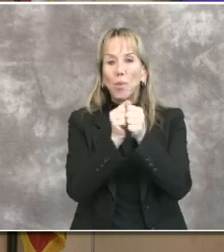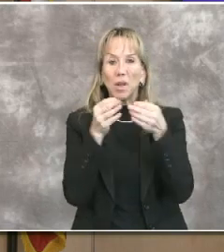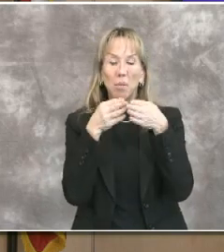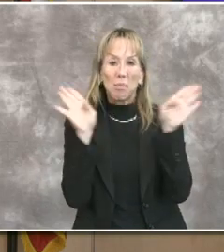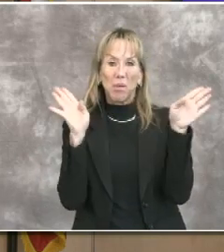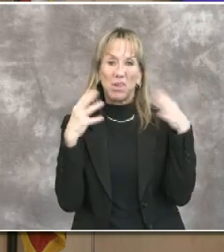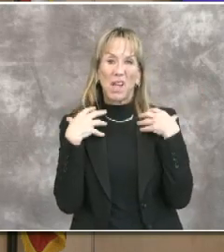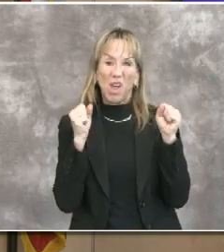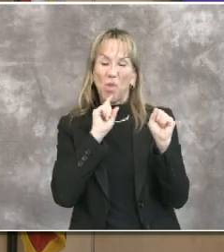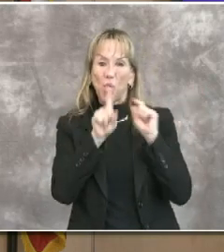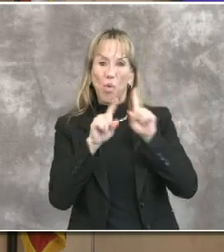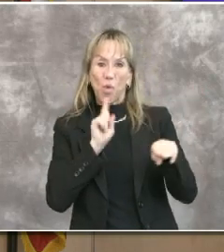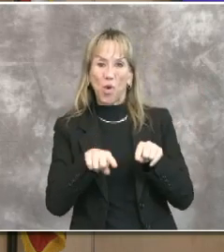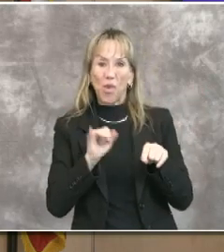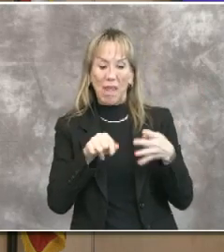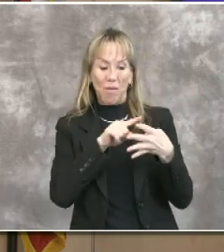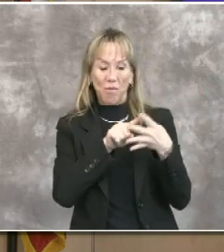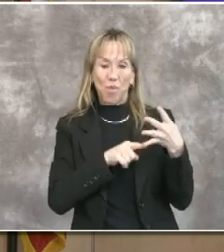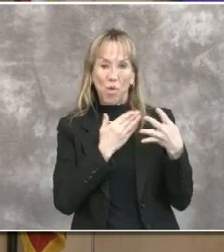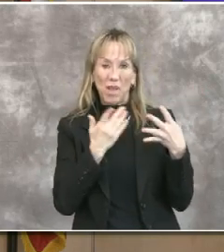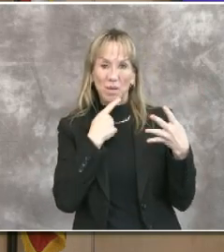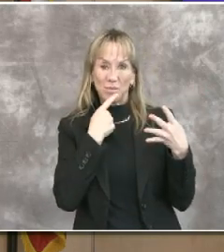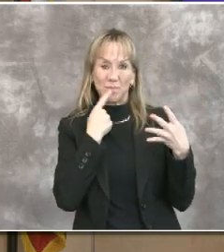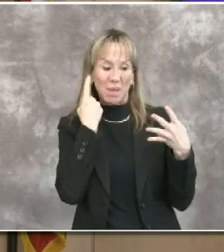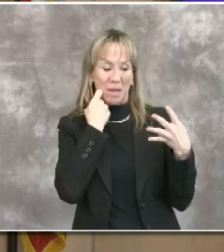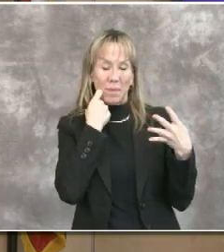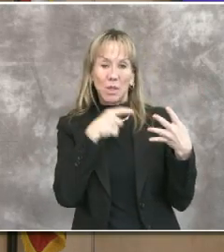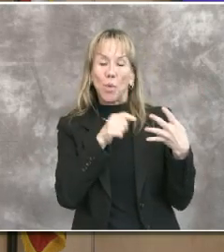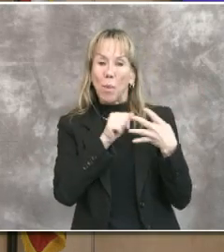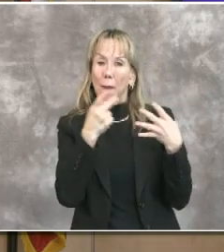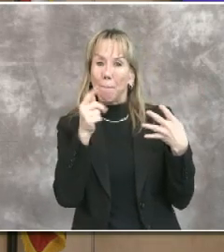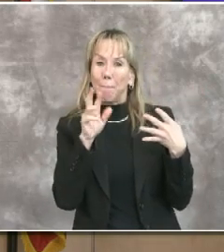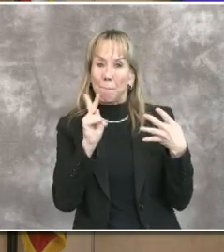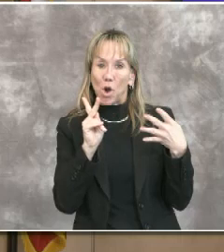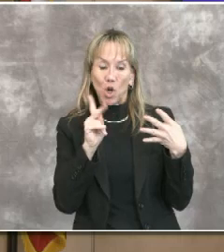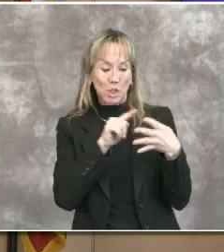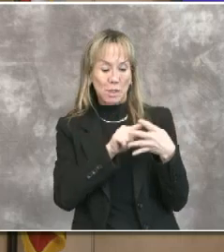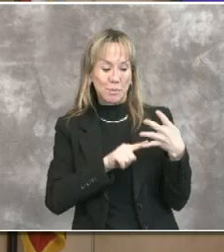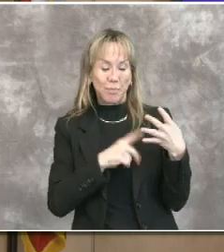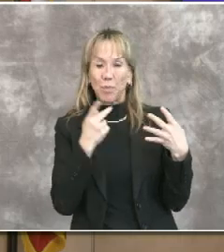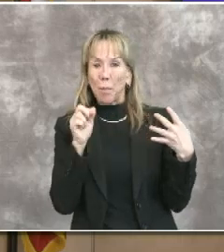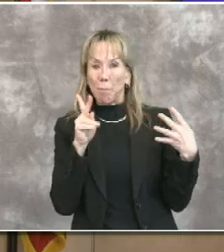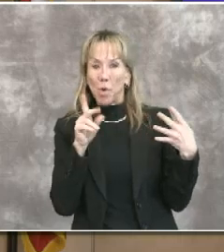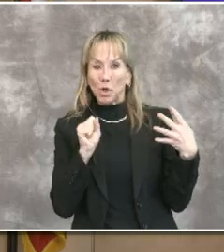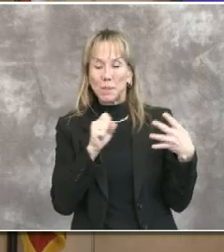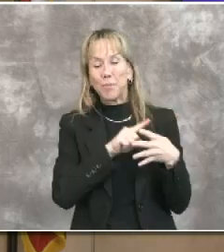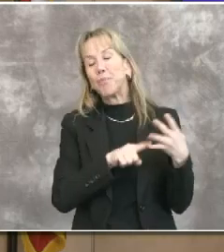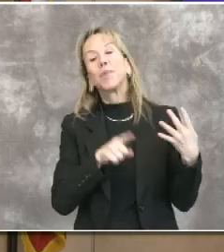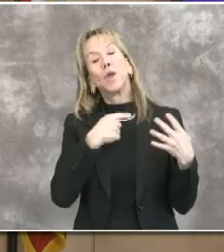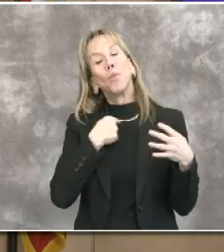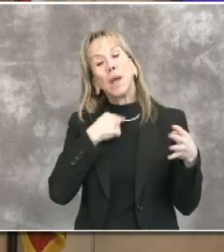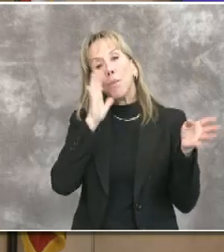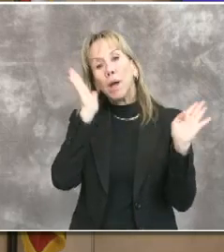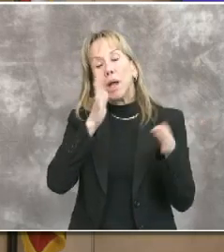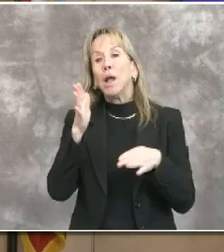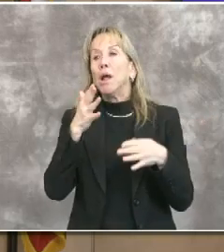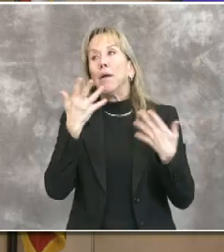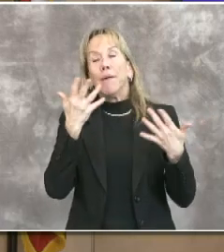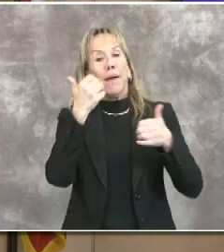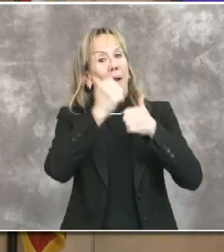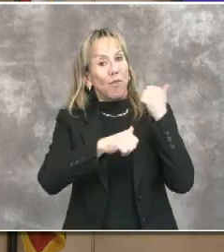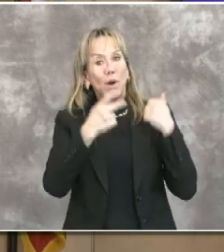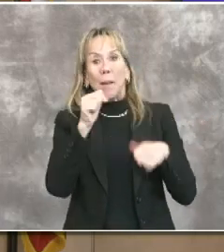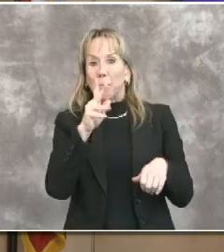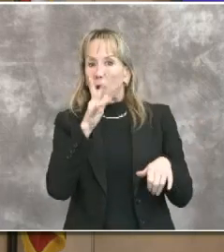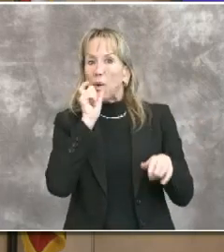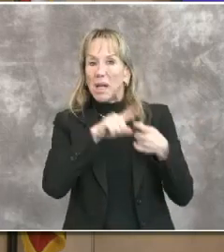four items surrounding parks. These plans that the local jurisdictions are going to be directed to develop will, one, need to be posted at the site of the